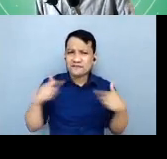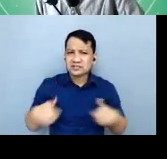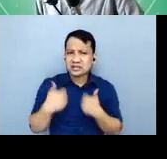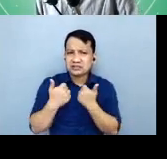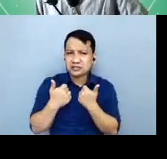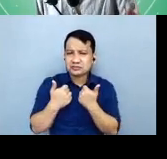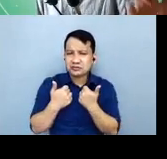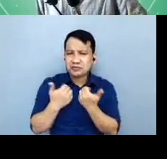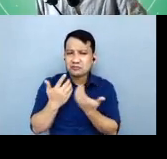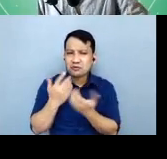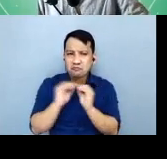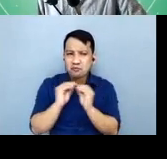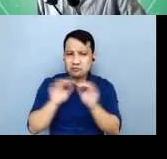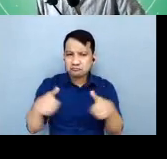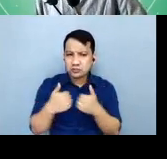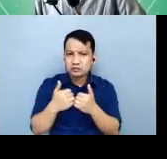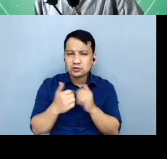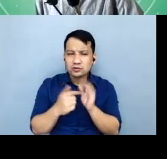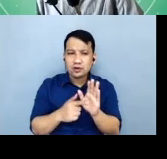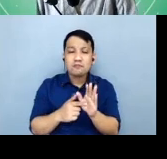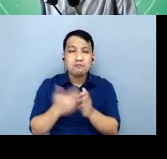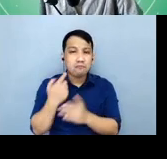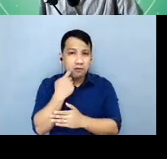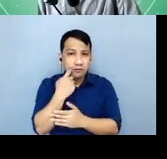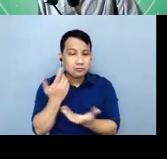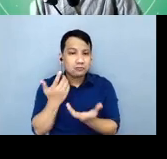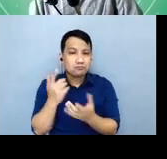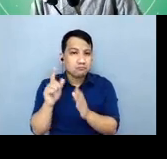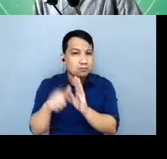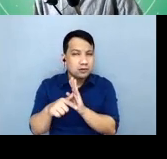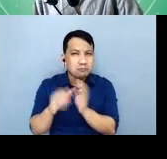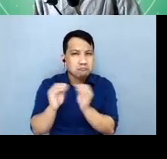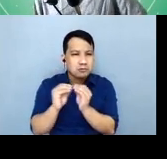we'll discuss more when we go into the applications later on.